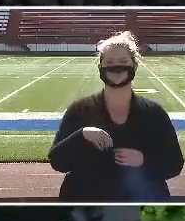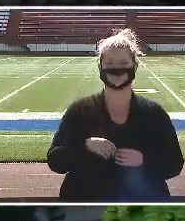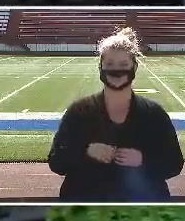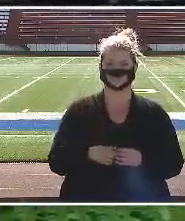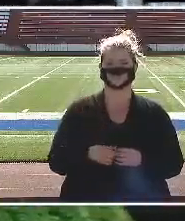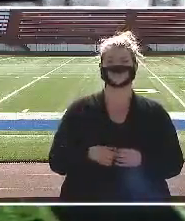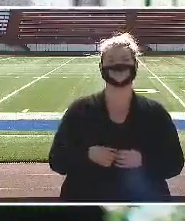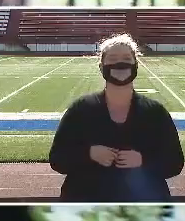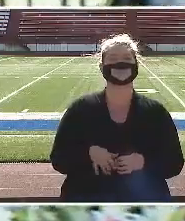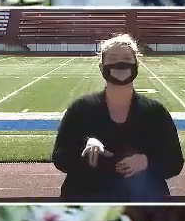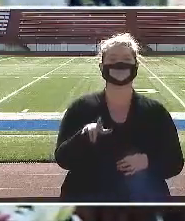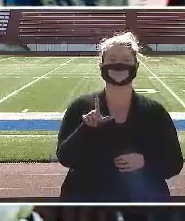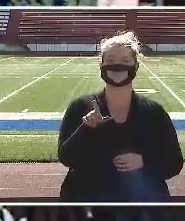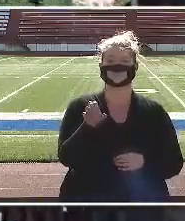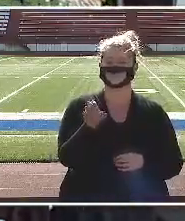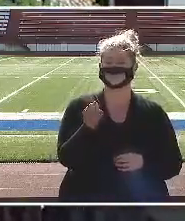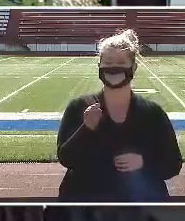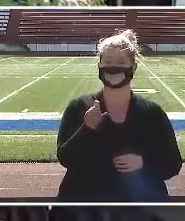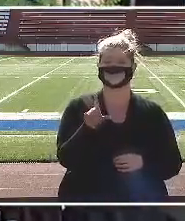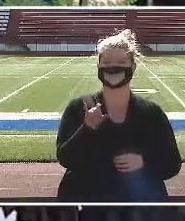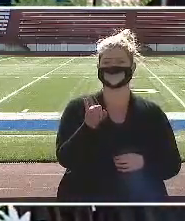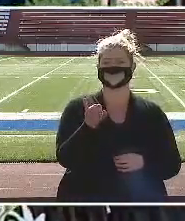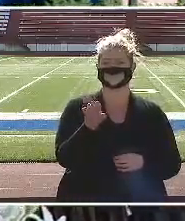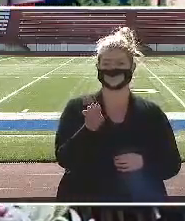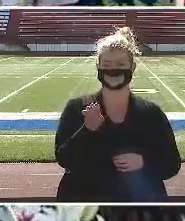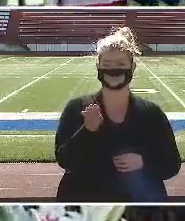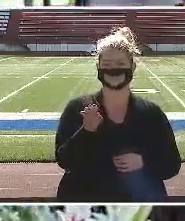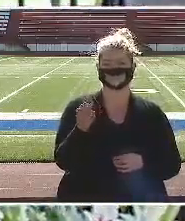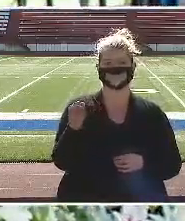Leslie Ceballos.